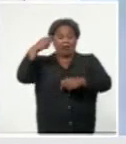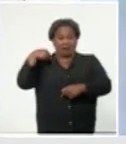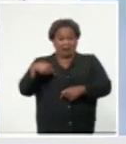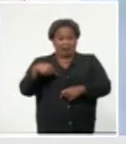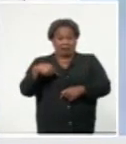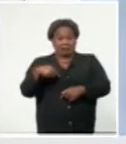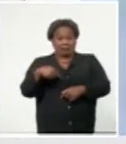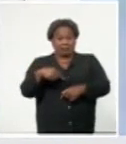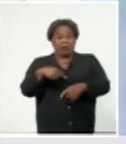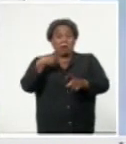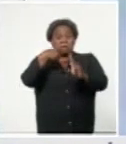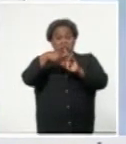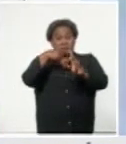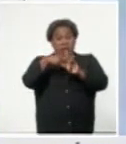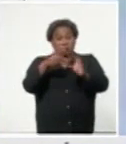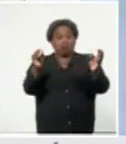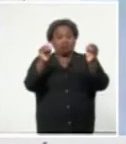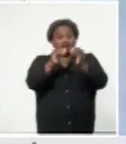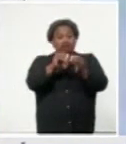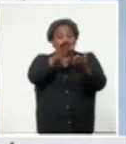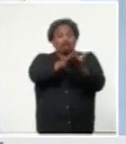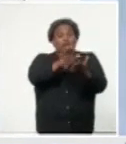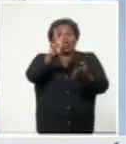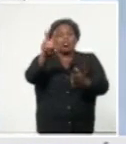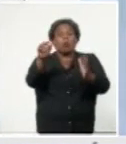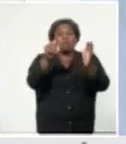for COVID-19 in our country.